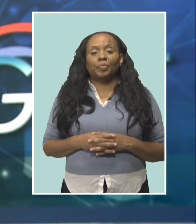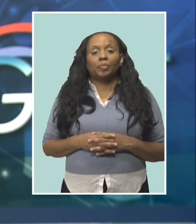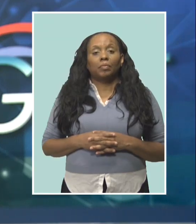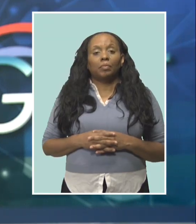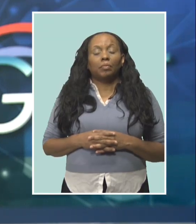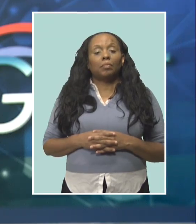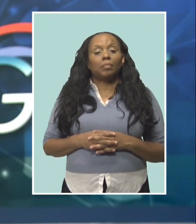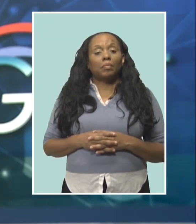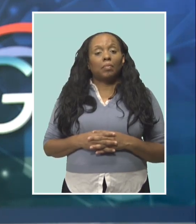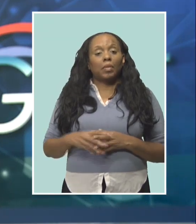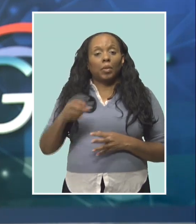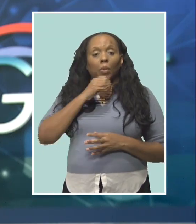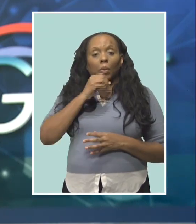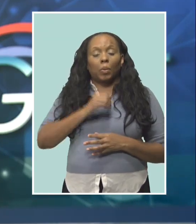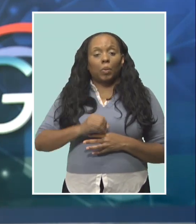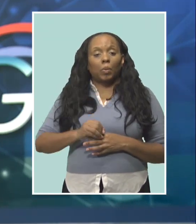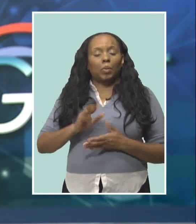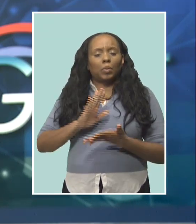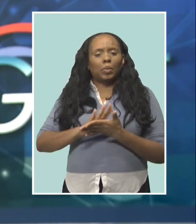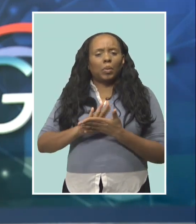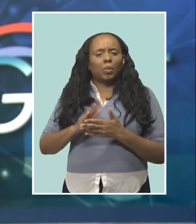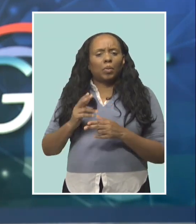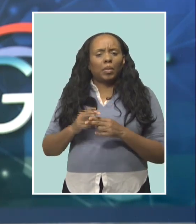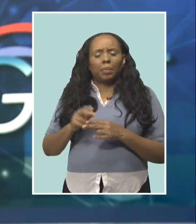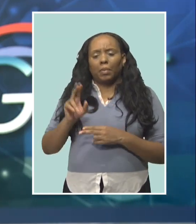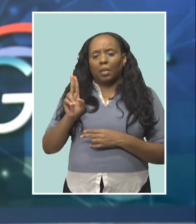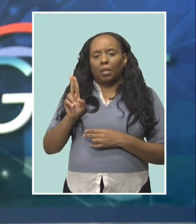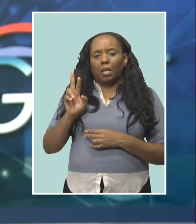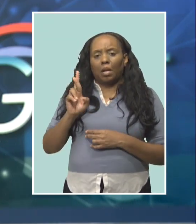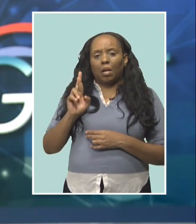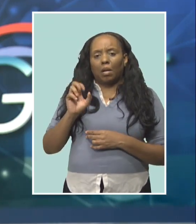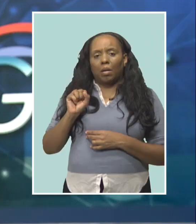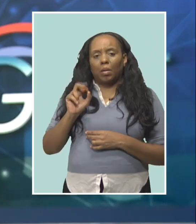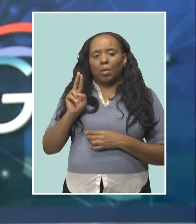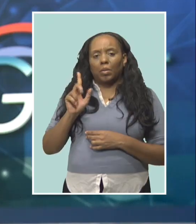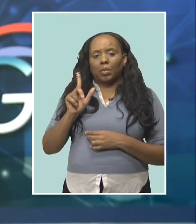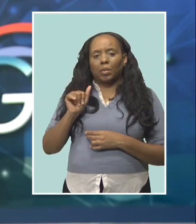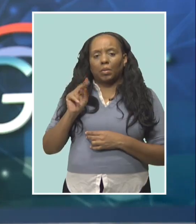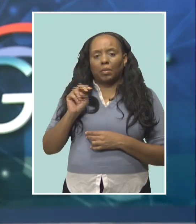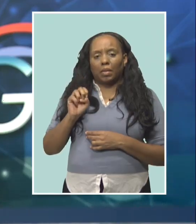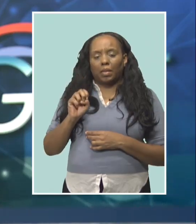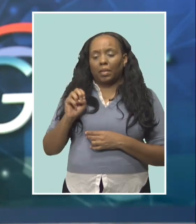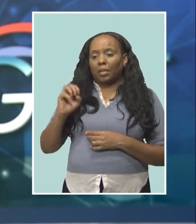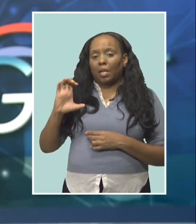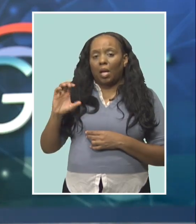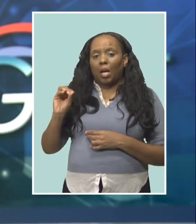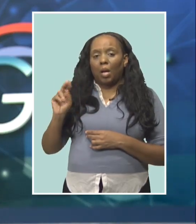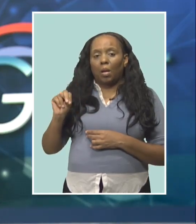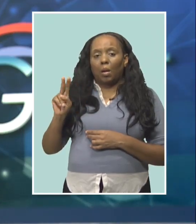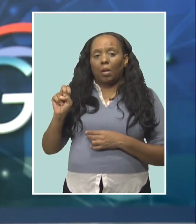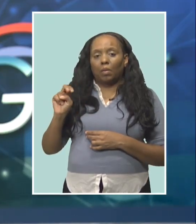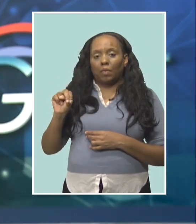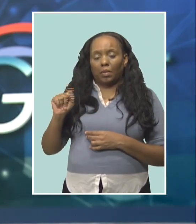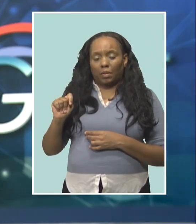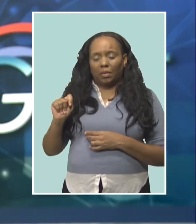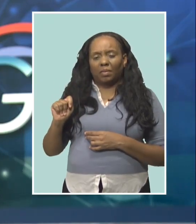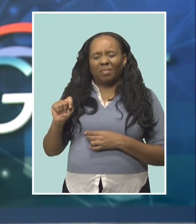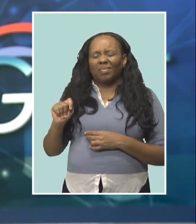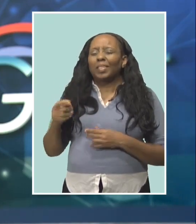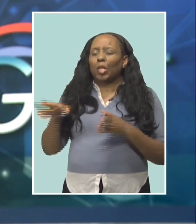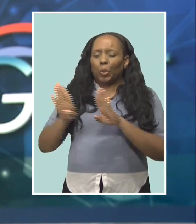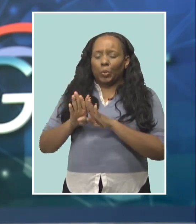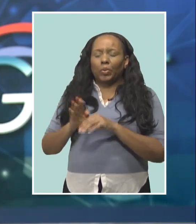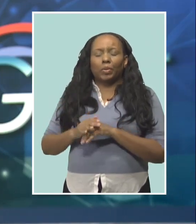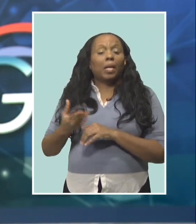The old Ursuline convent, along with 5 acres of land at the nearby Chelston Park in St. Michael, are to be acquired for educational